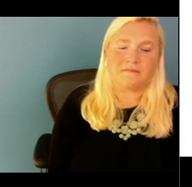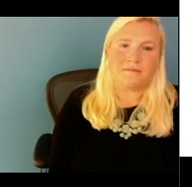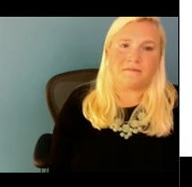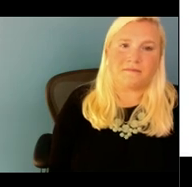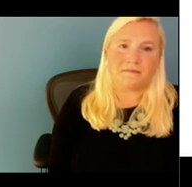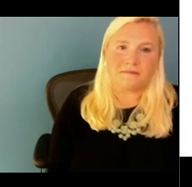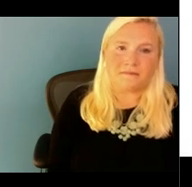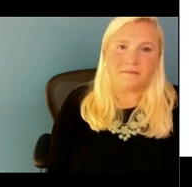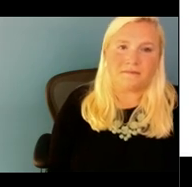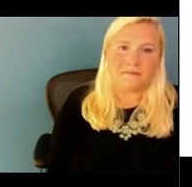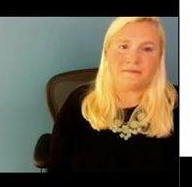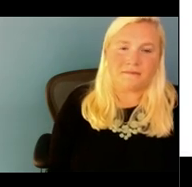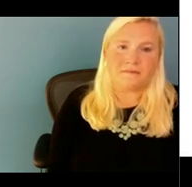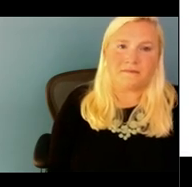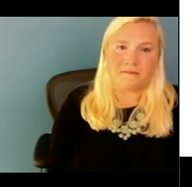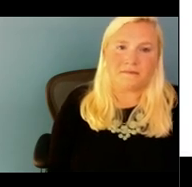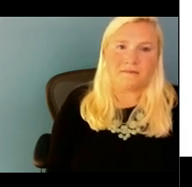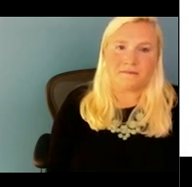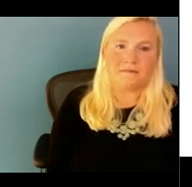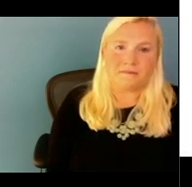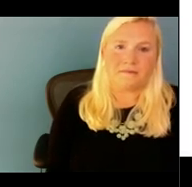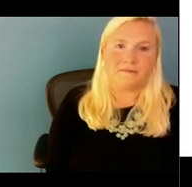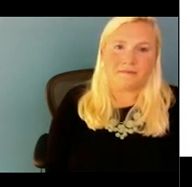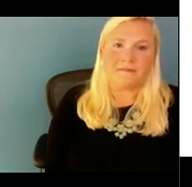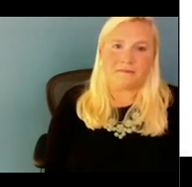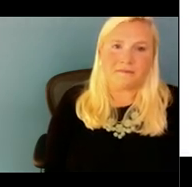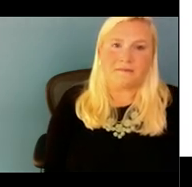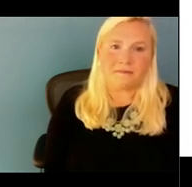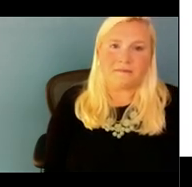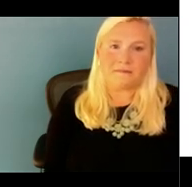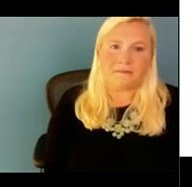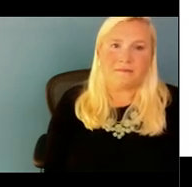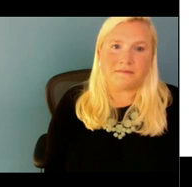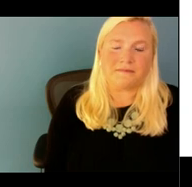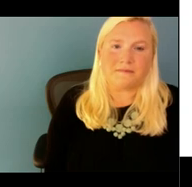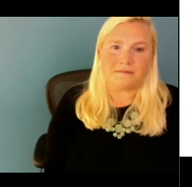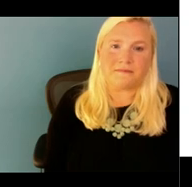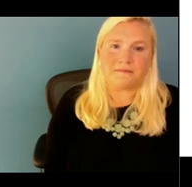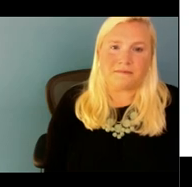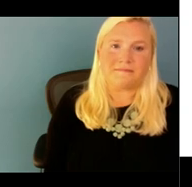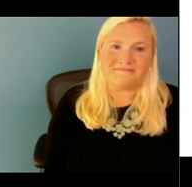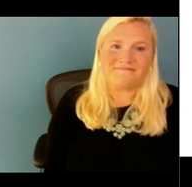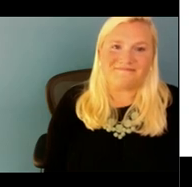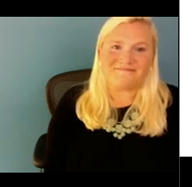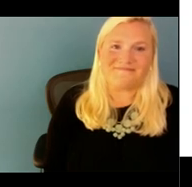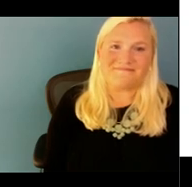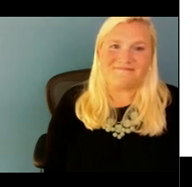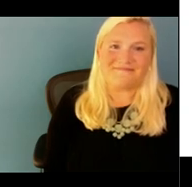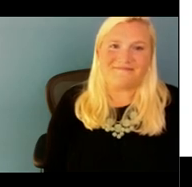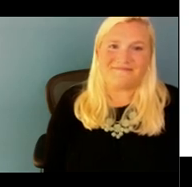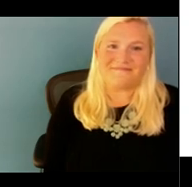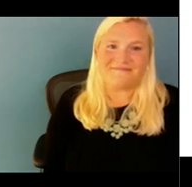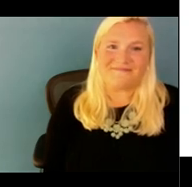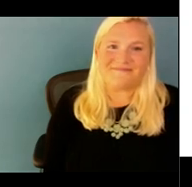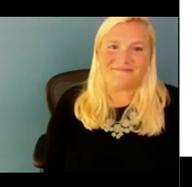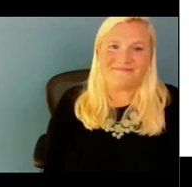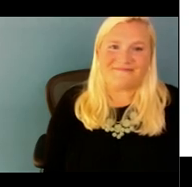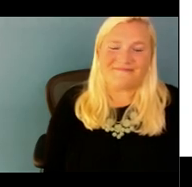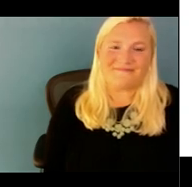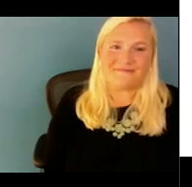understanding their unique constellation of experiences, their unique phenotype, if you will, of stuttering. That is